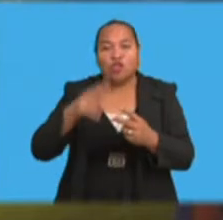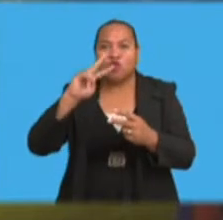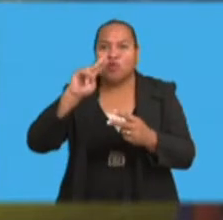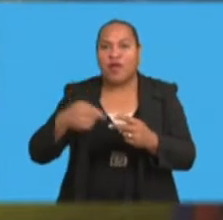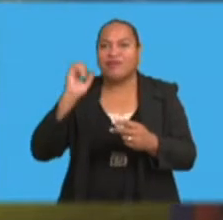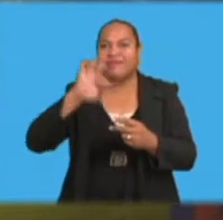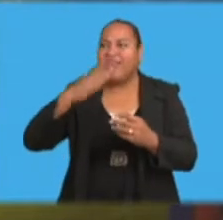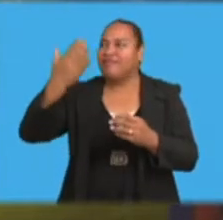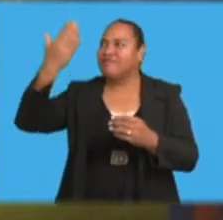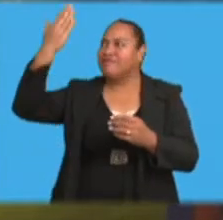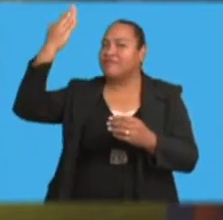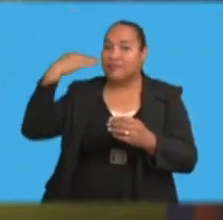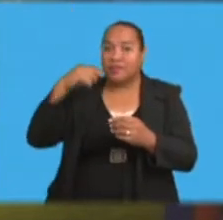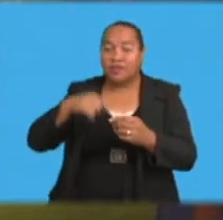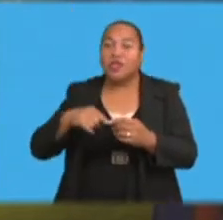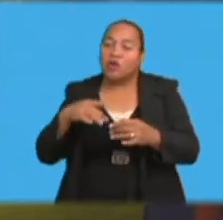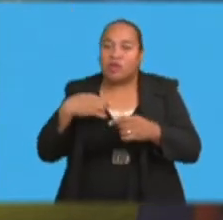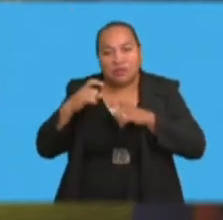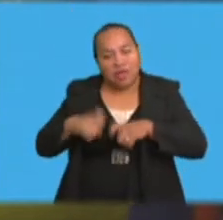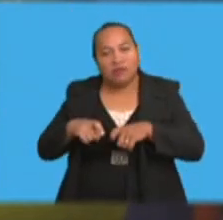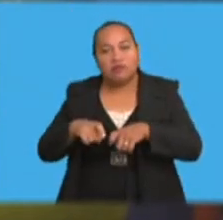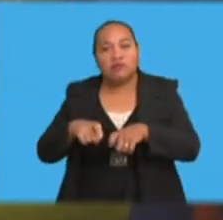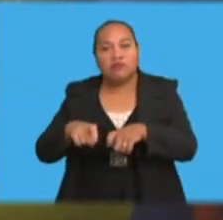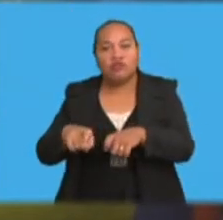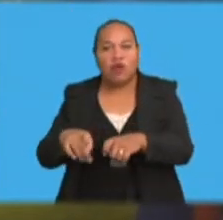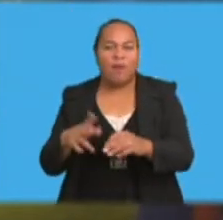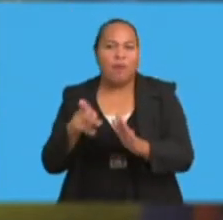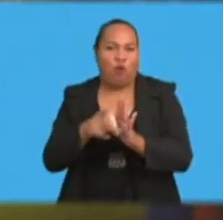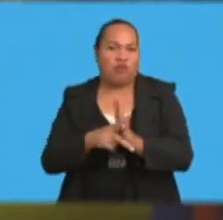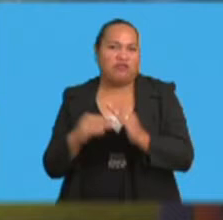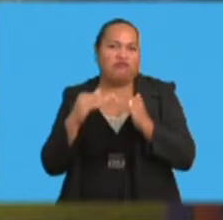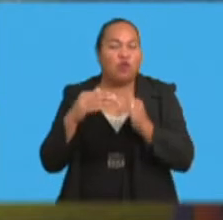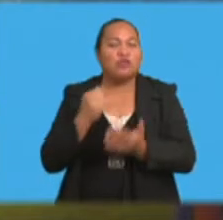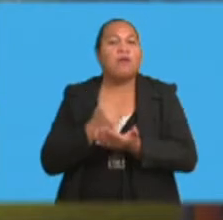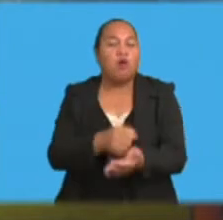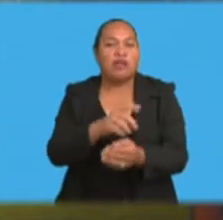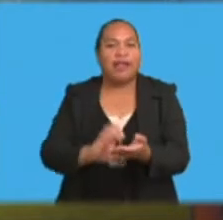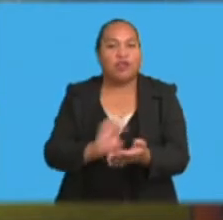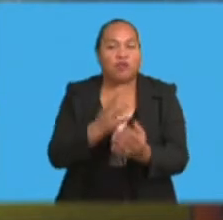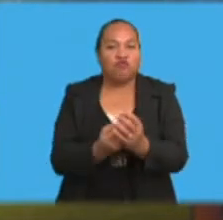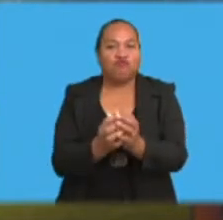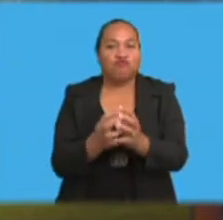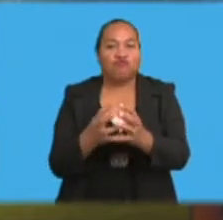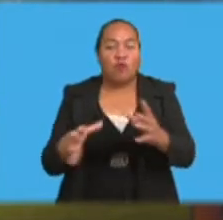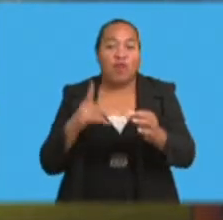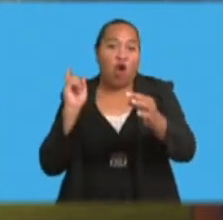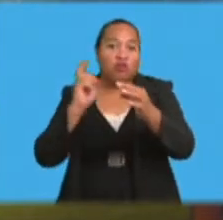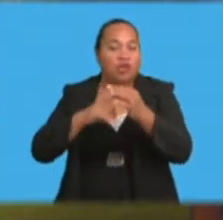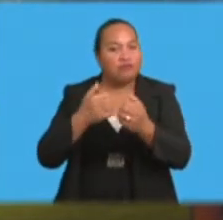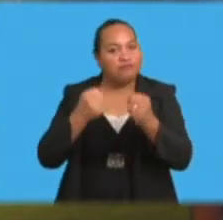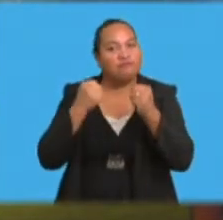the RBF has maintained an accommodative monetary policy stance in support of economic growth as its twin objectives were